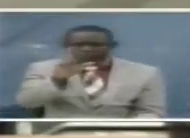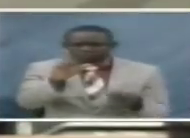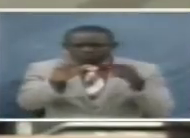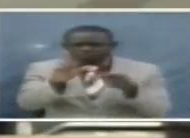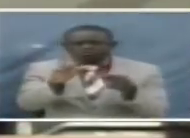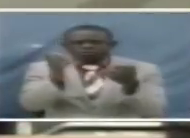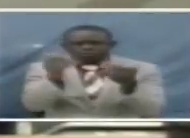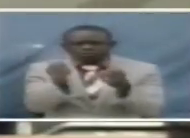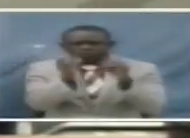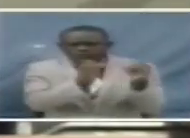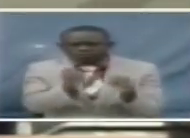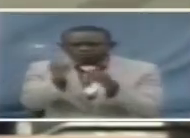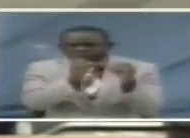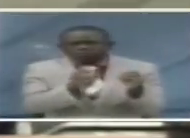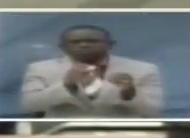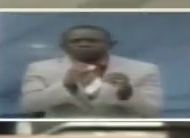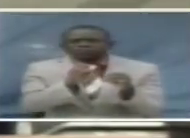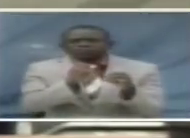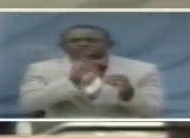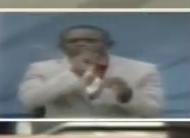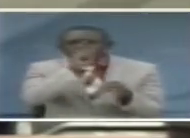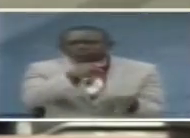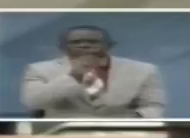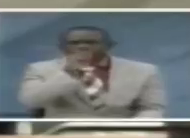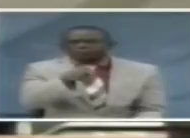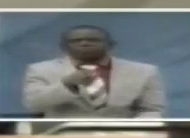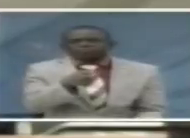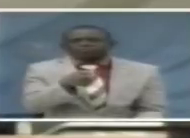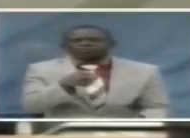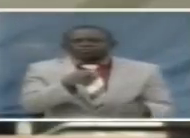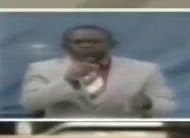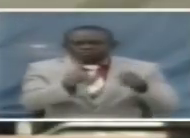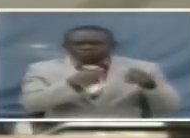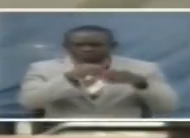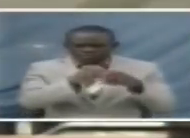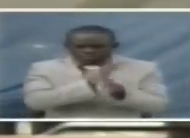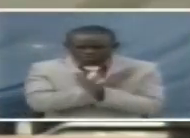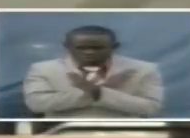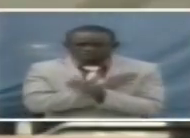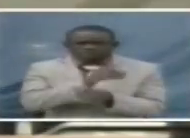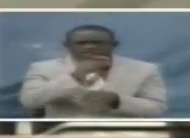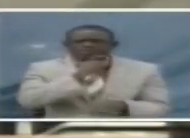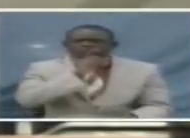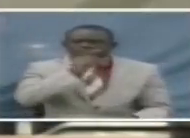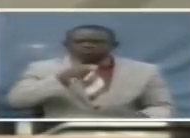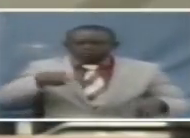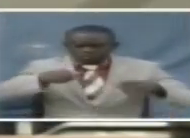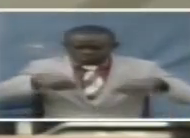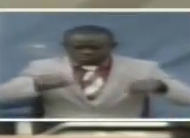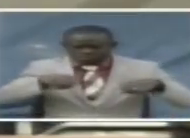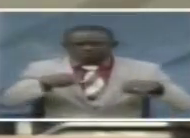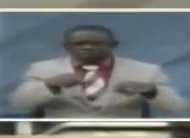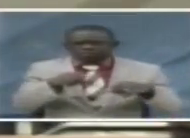The bill also seeks to implement macroinsurance and require citizens to insure